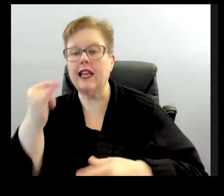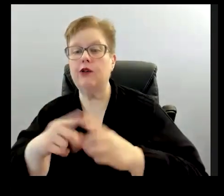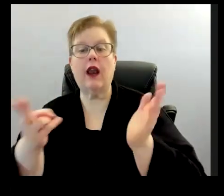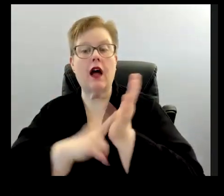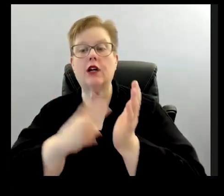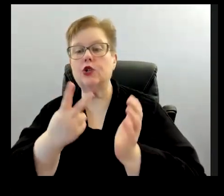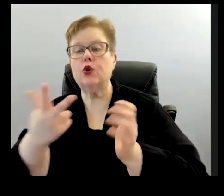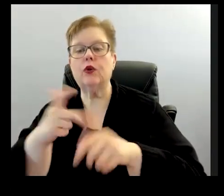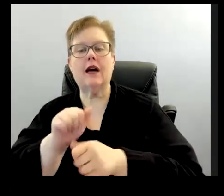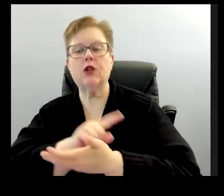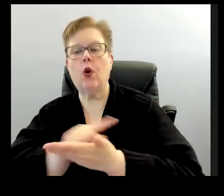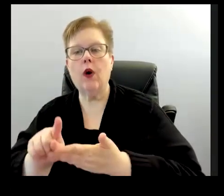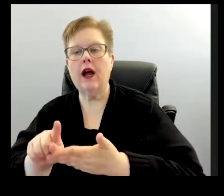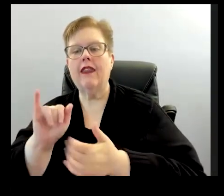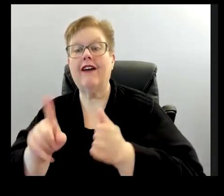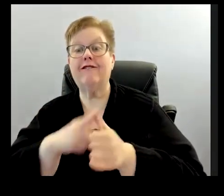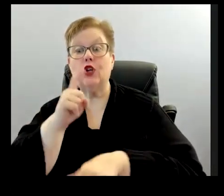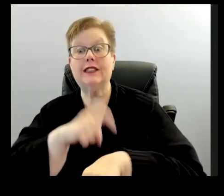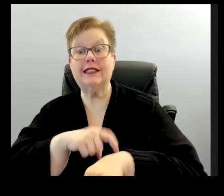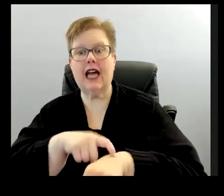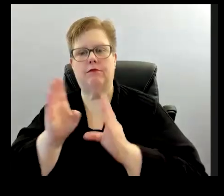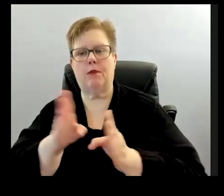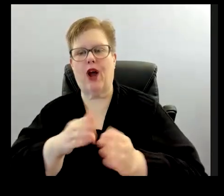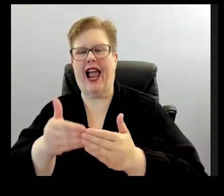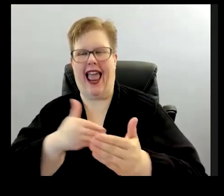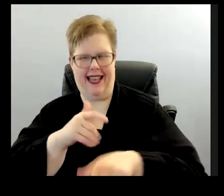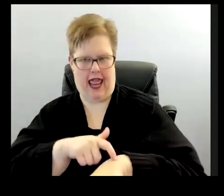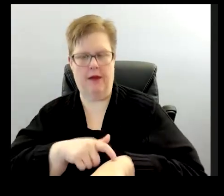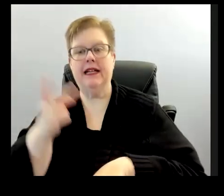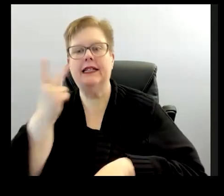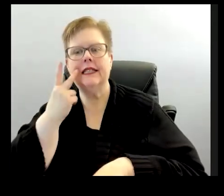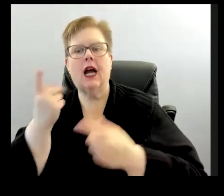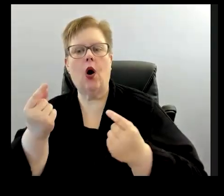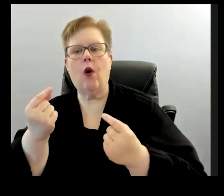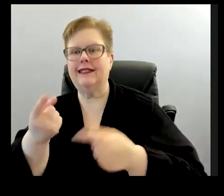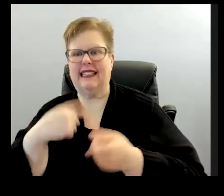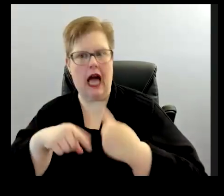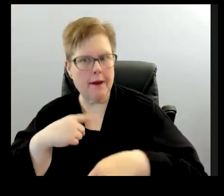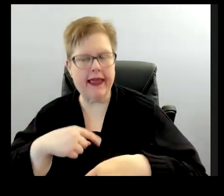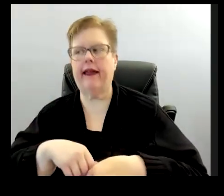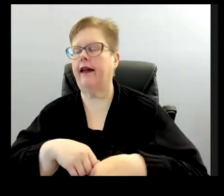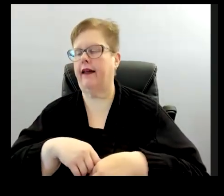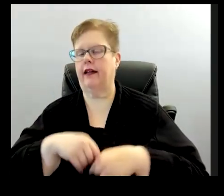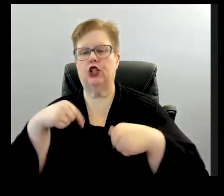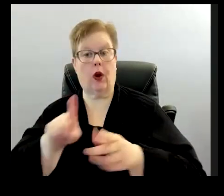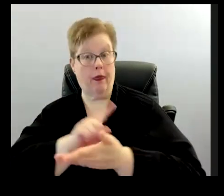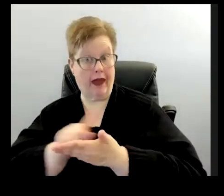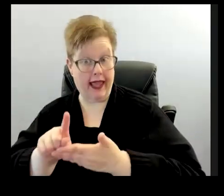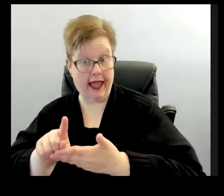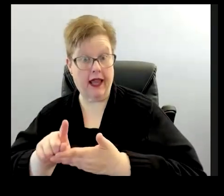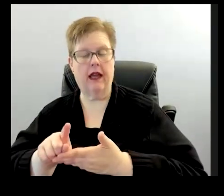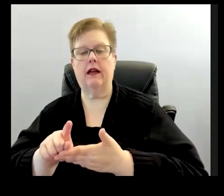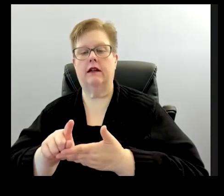3 times, 2 to 3 times a week. That first time is that preparing ahead time, seeing what's coming at you during the week